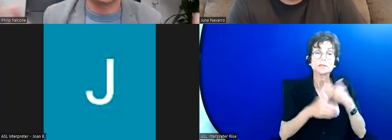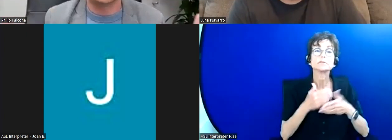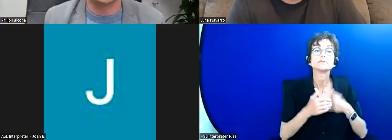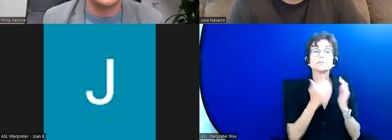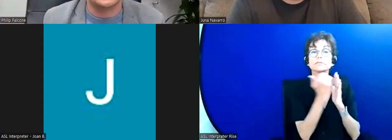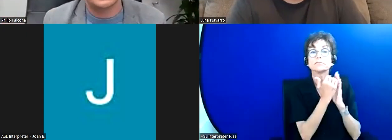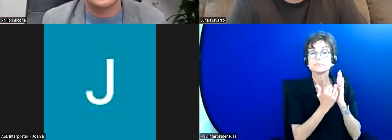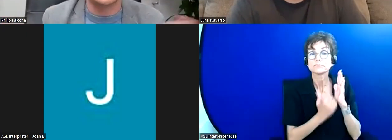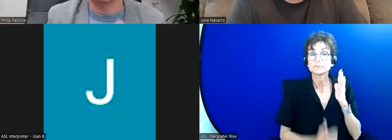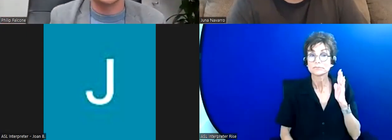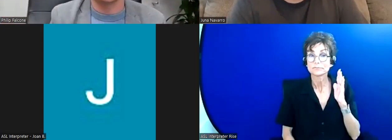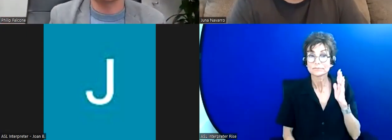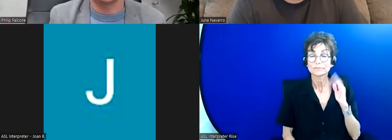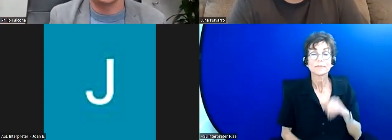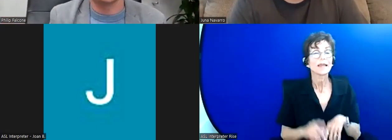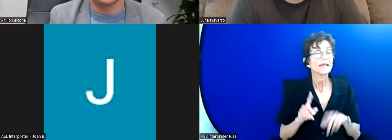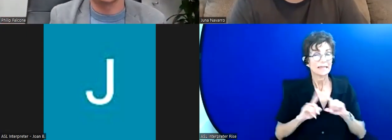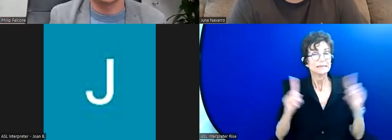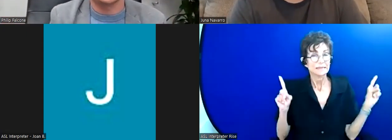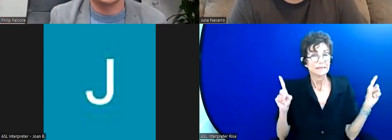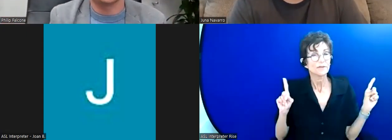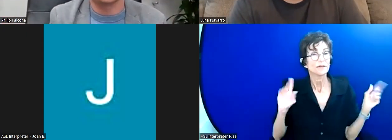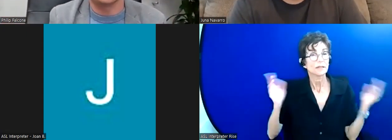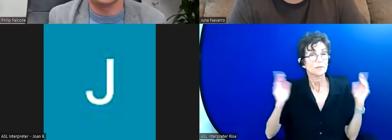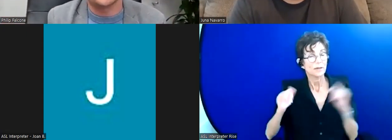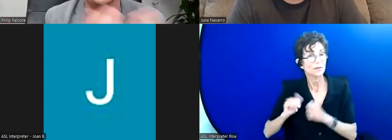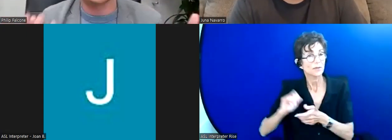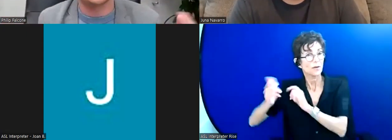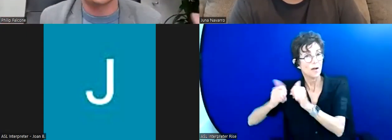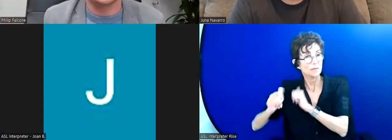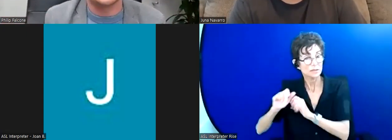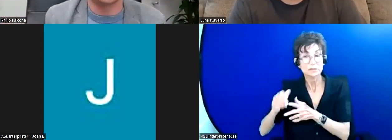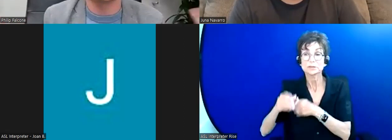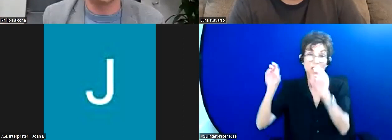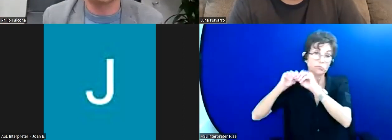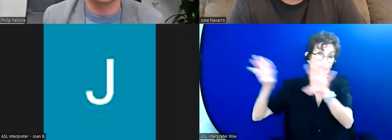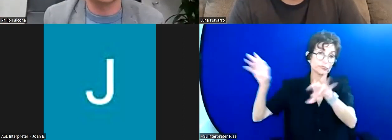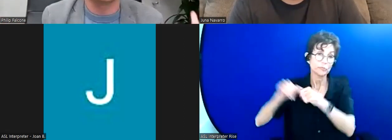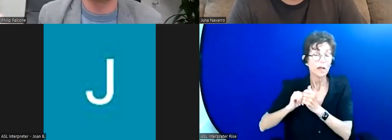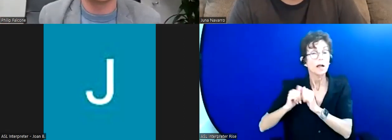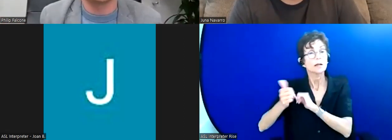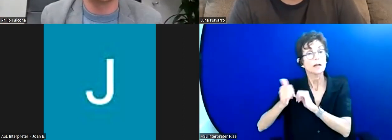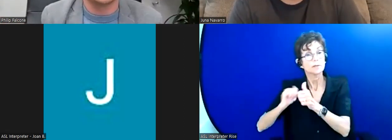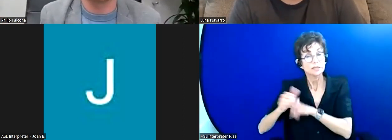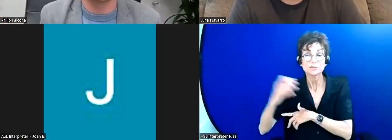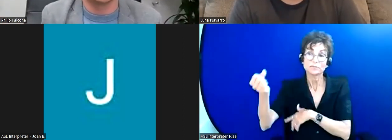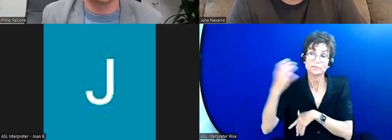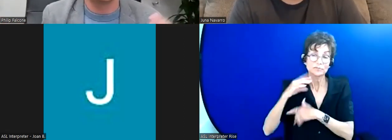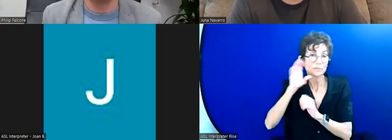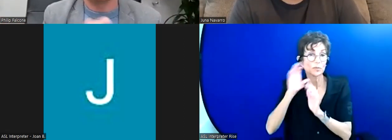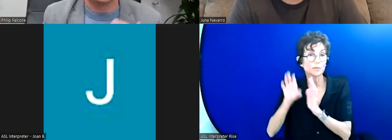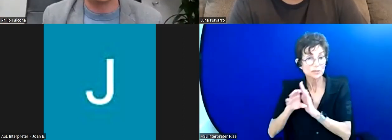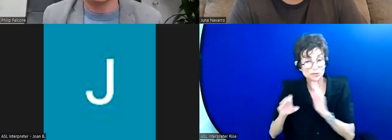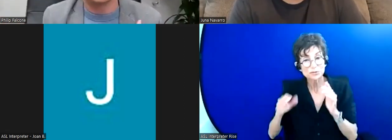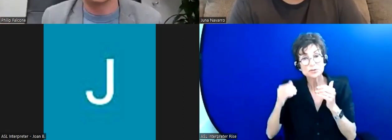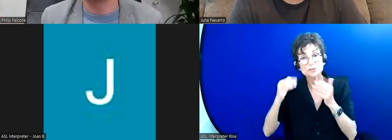here's a competition, send us your rendering and we might like it, we might not. And if we don't like it, sorry, thanks for trying.